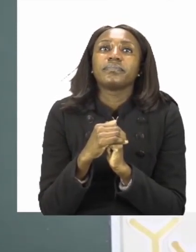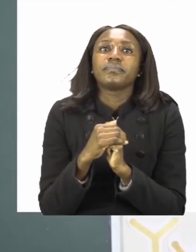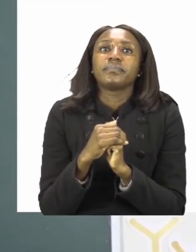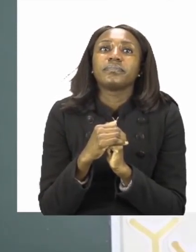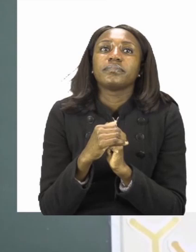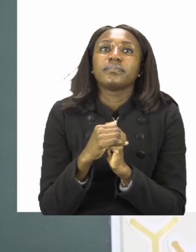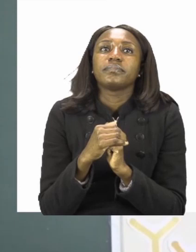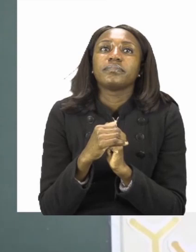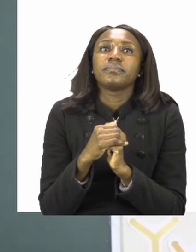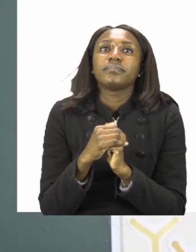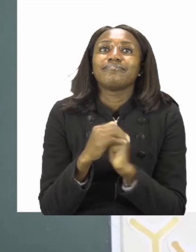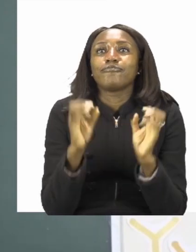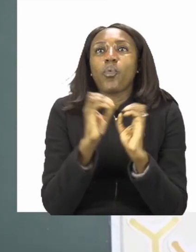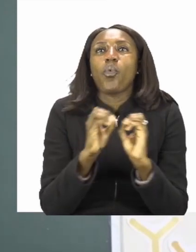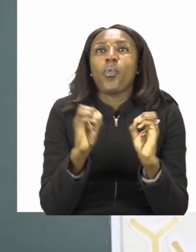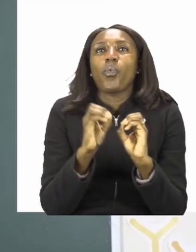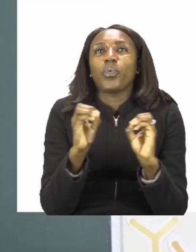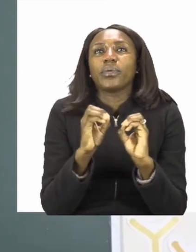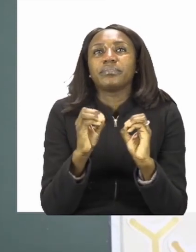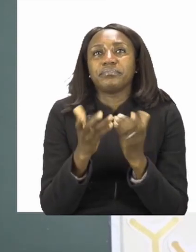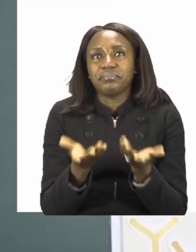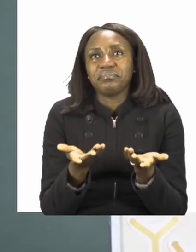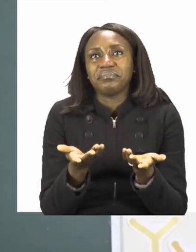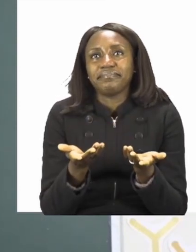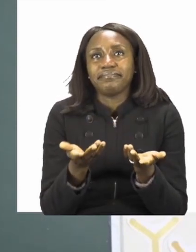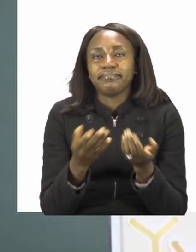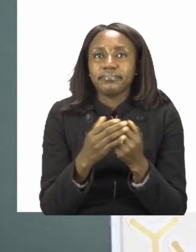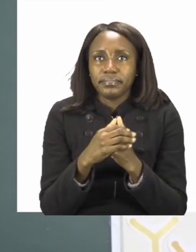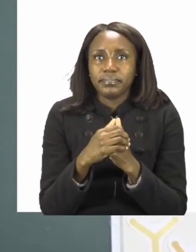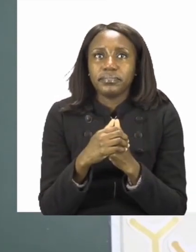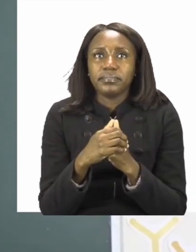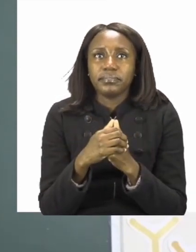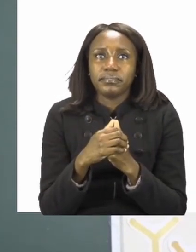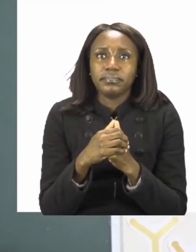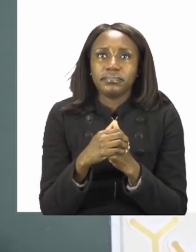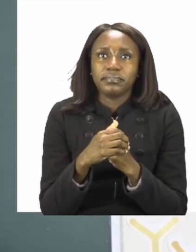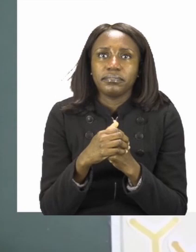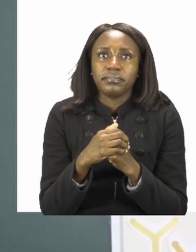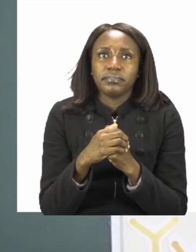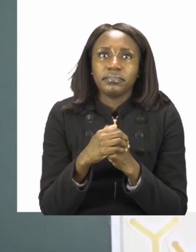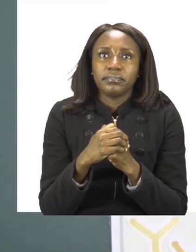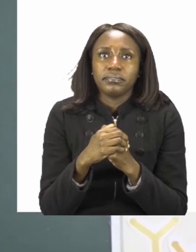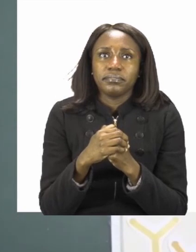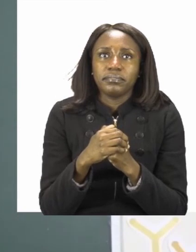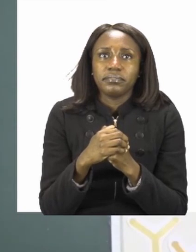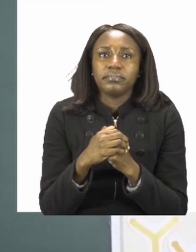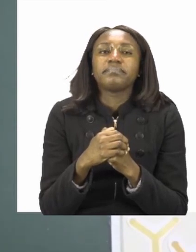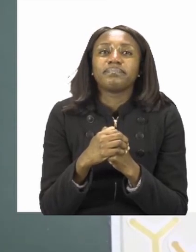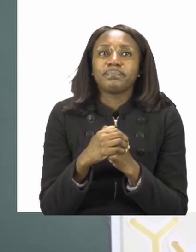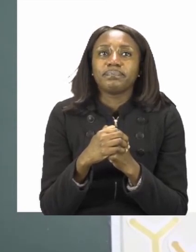then empty, where we know there's nothing inside, and if we open it to try and drink, nothing will come